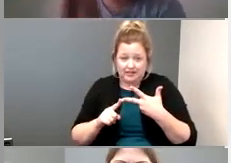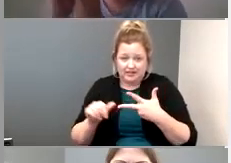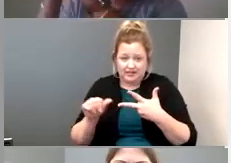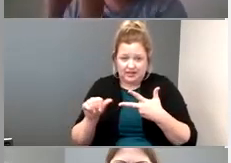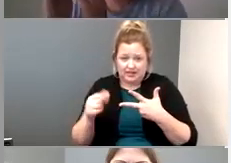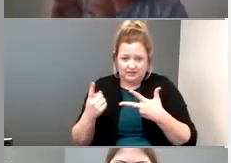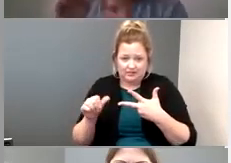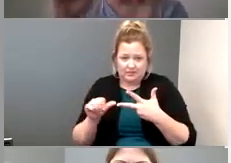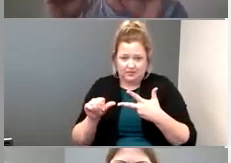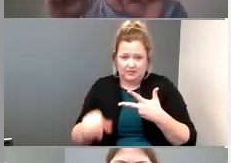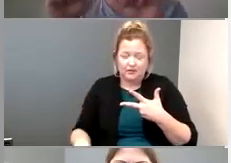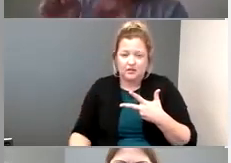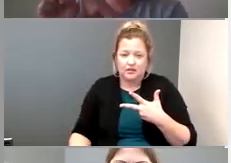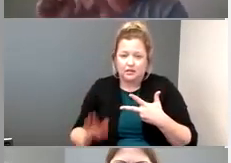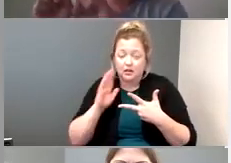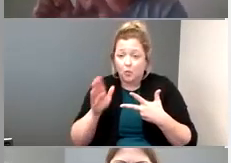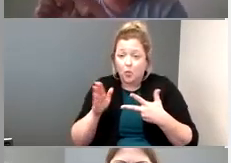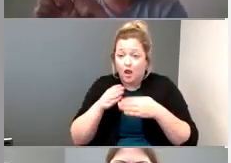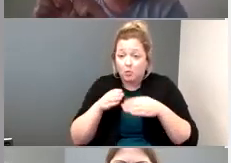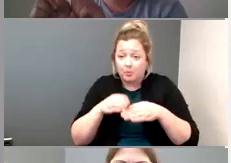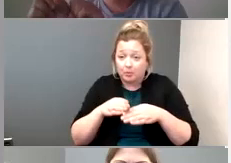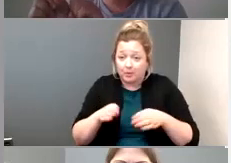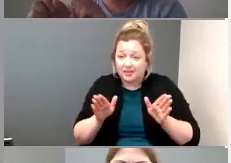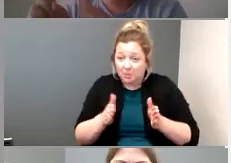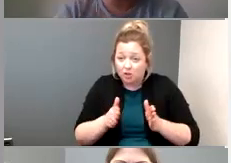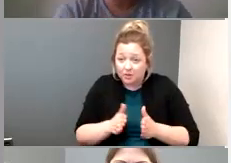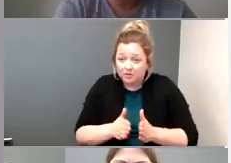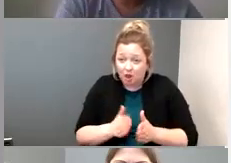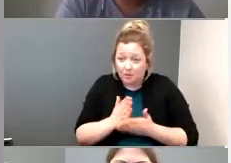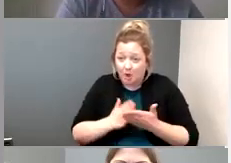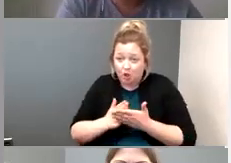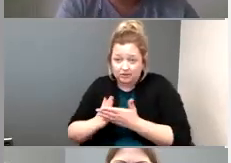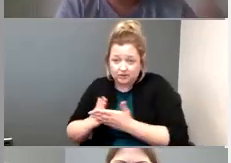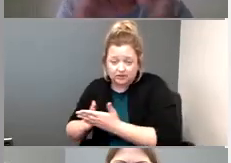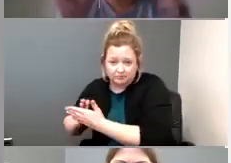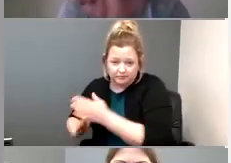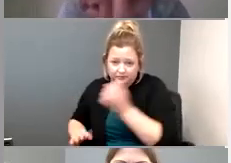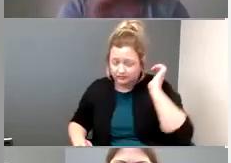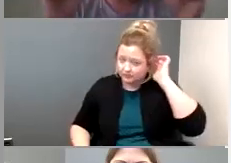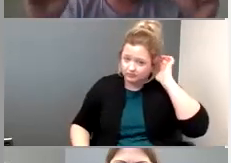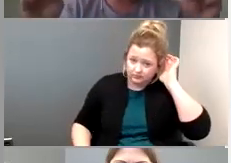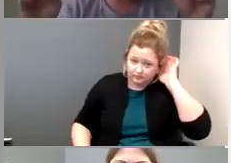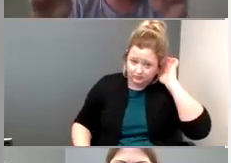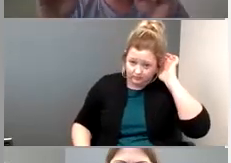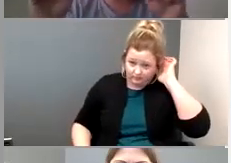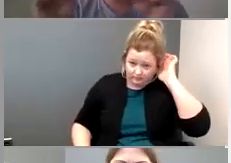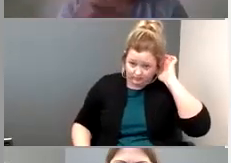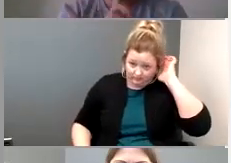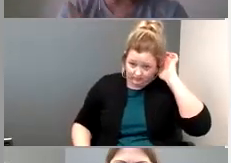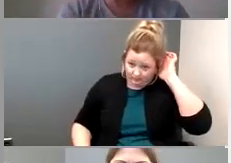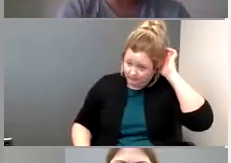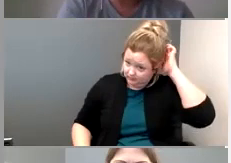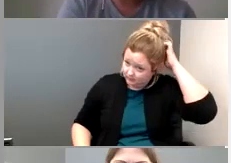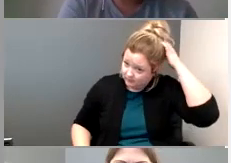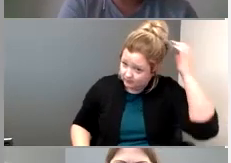components. So each recursive call needs to know its part of the array that it's going to work. And then while they are not overlapping, so left hand side and right hand side are